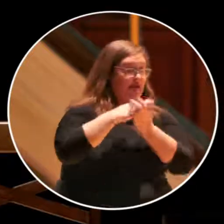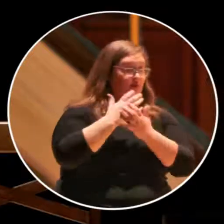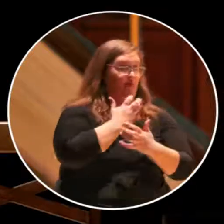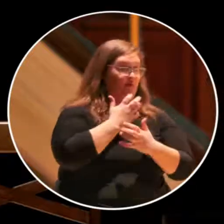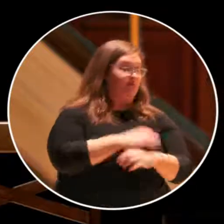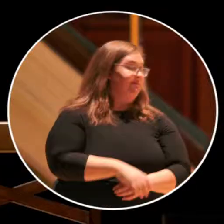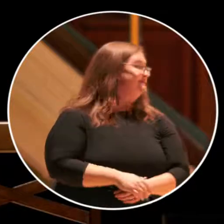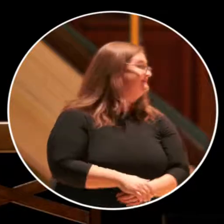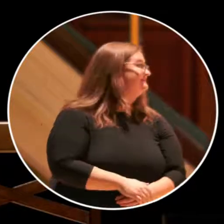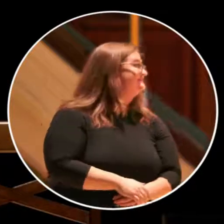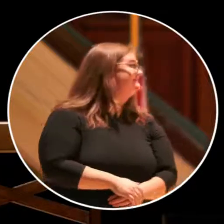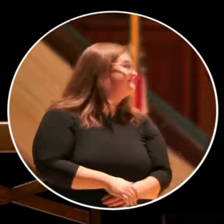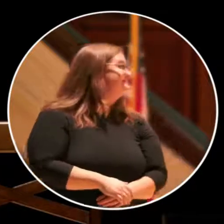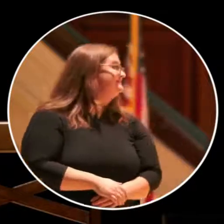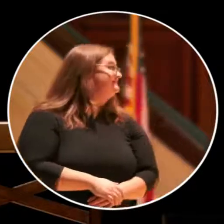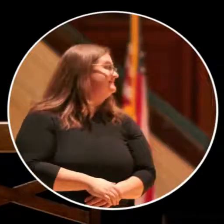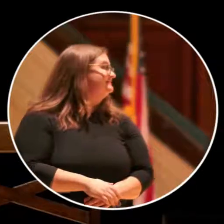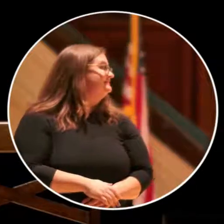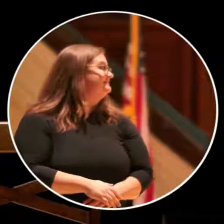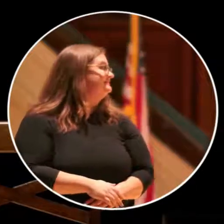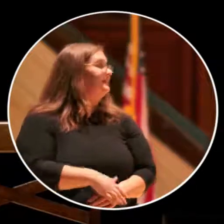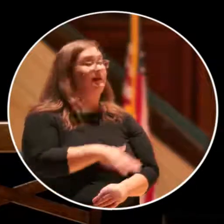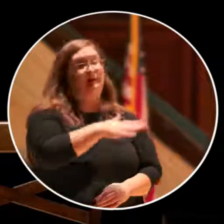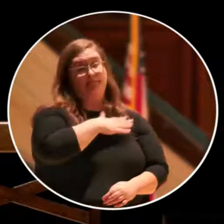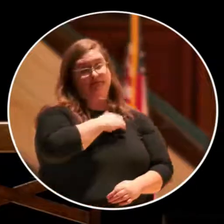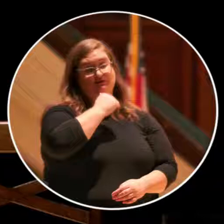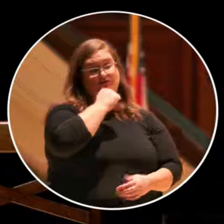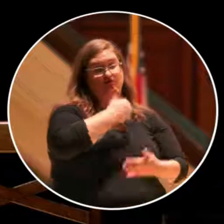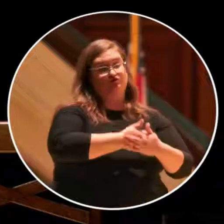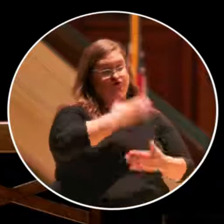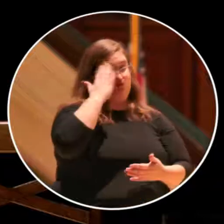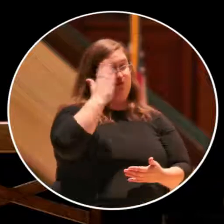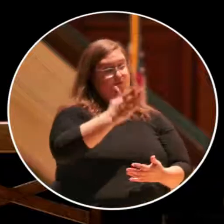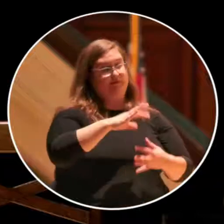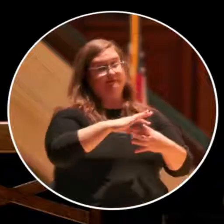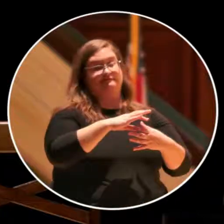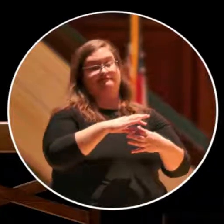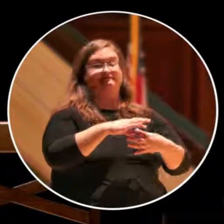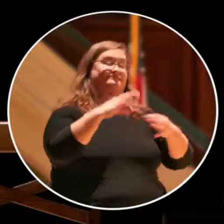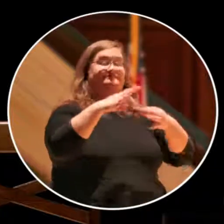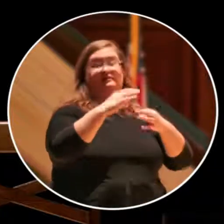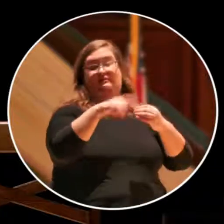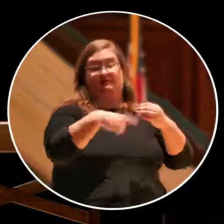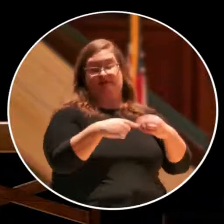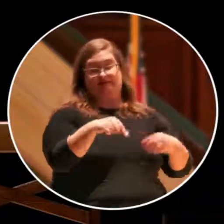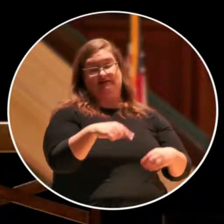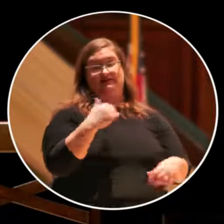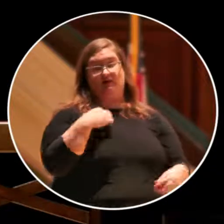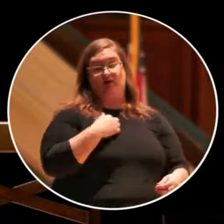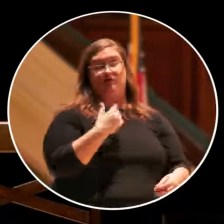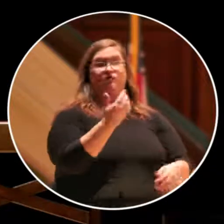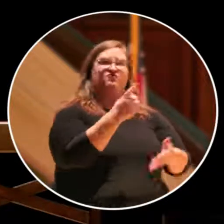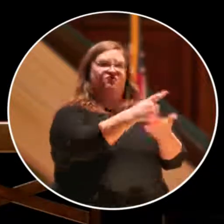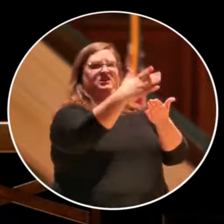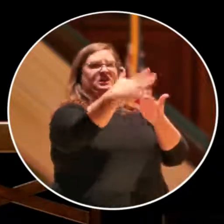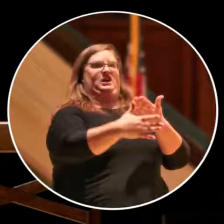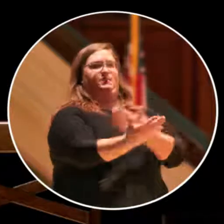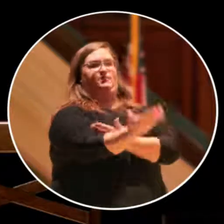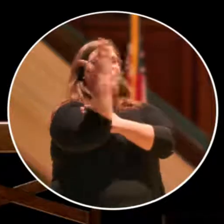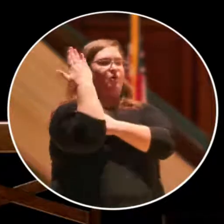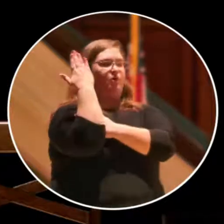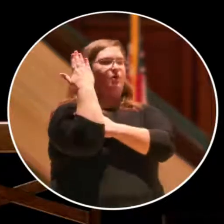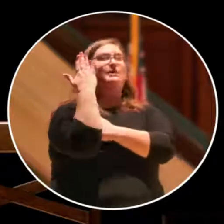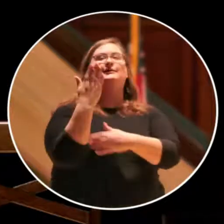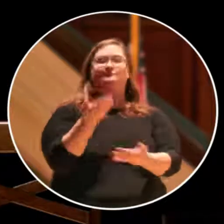Sharita, I'm telling you, because and my sister will attest to this, waking up on a weekend morning in our house with the smell